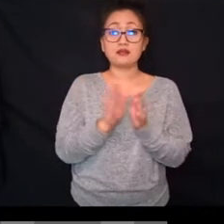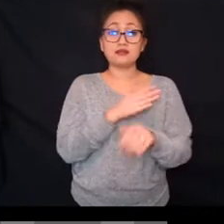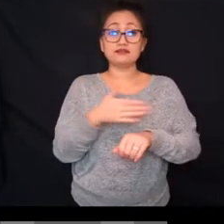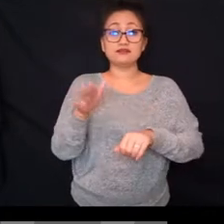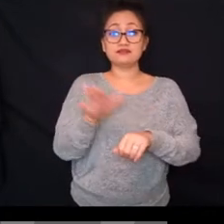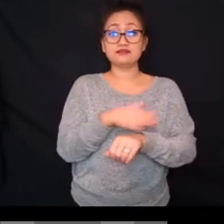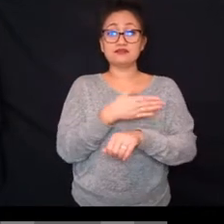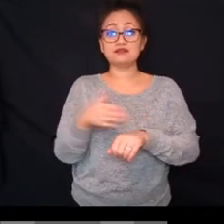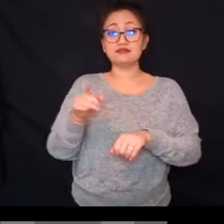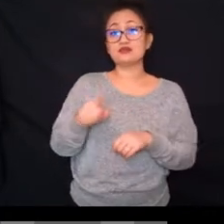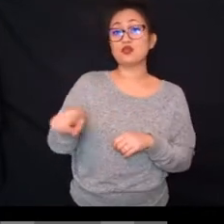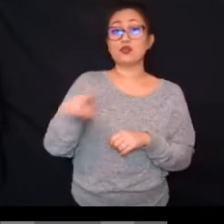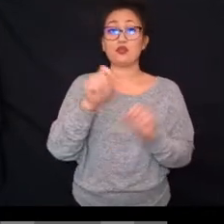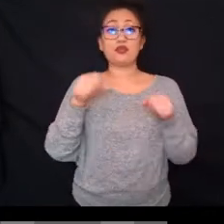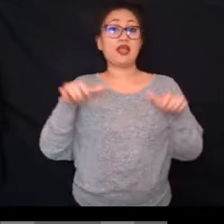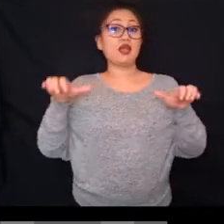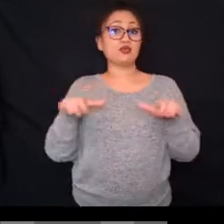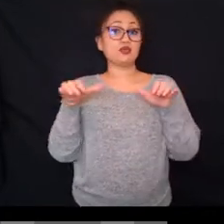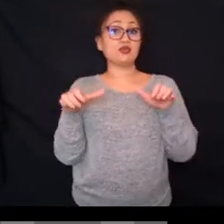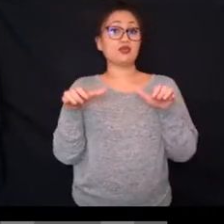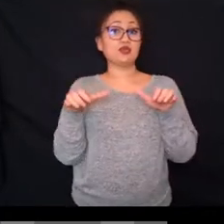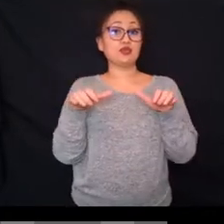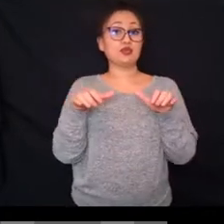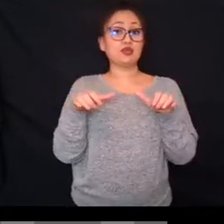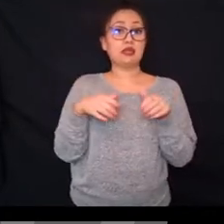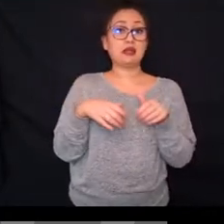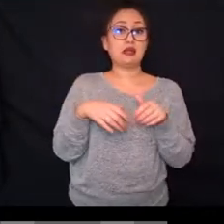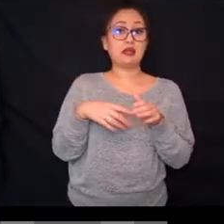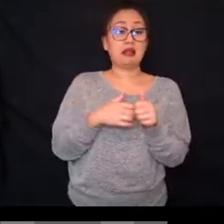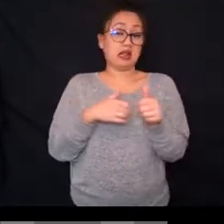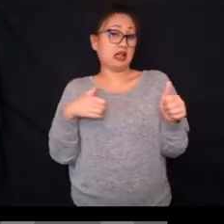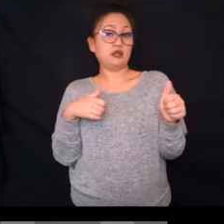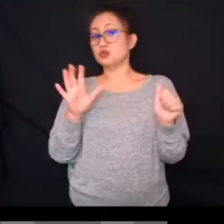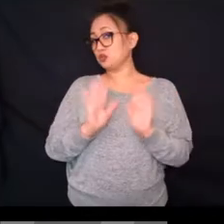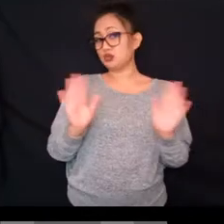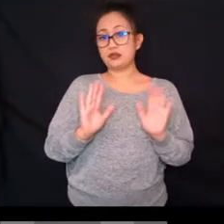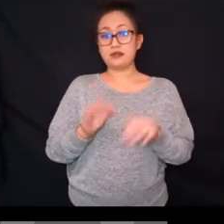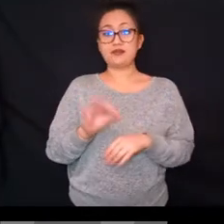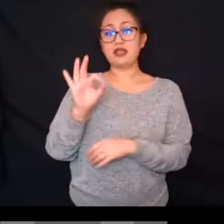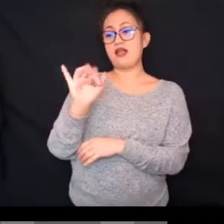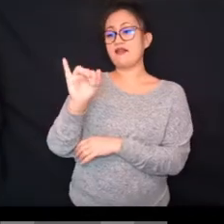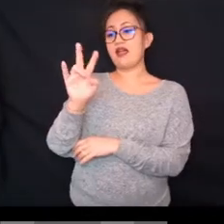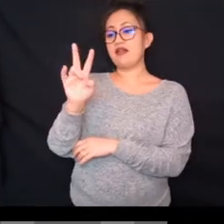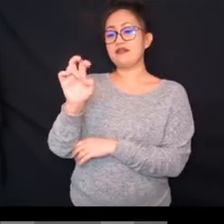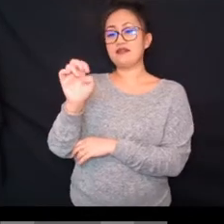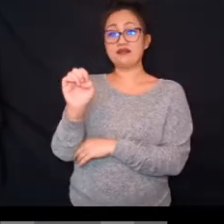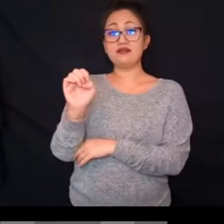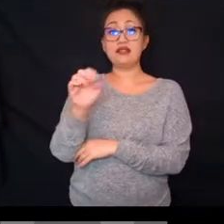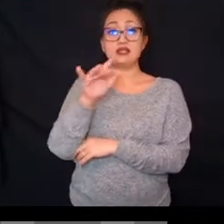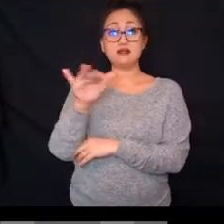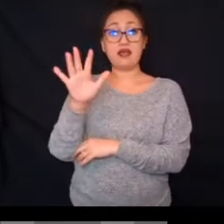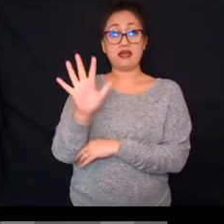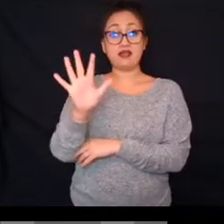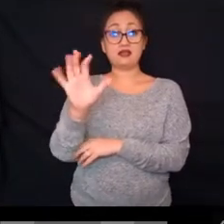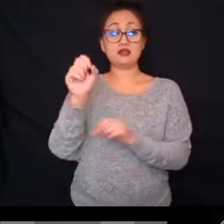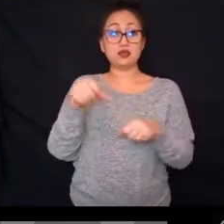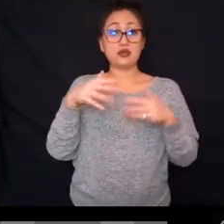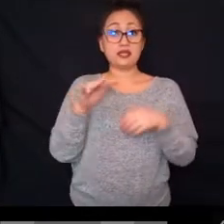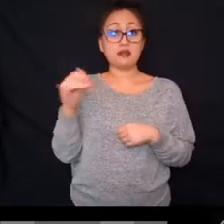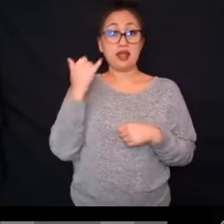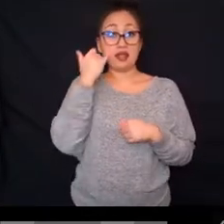lap a tap. You can do it, don't hold back. F-I-V-E spells 5. You can spell these